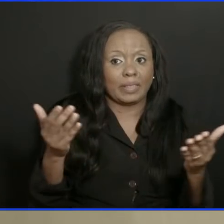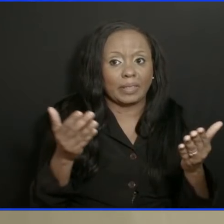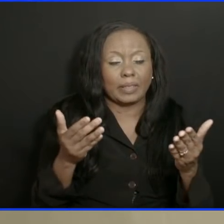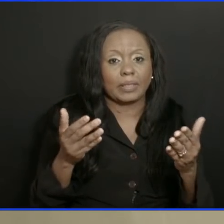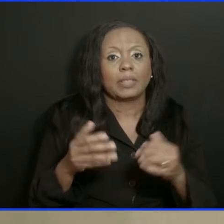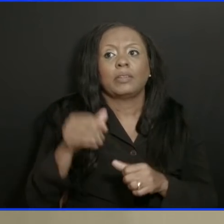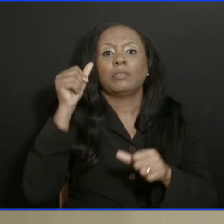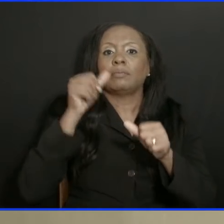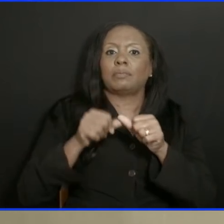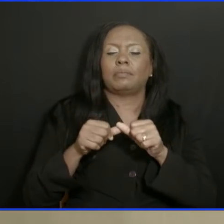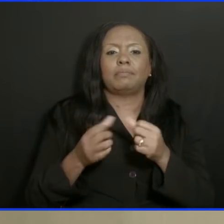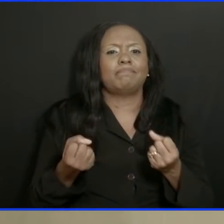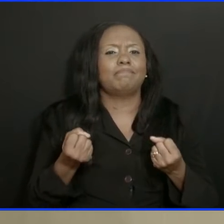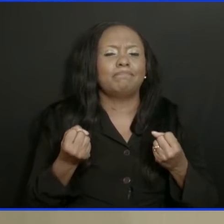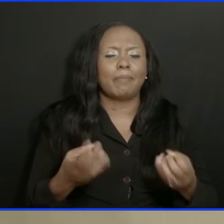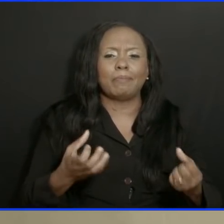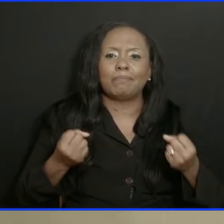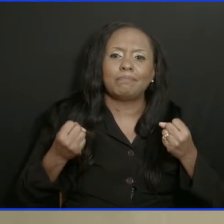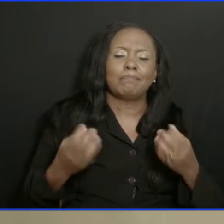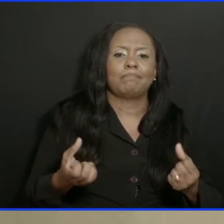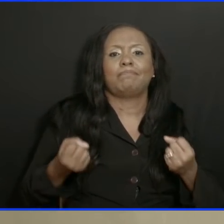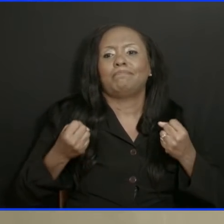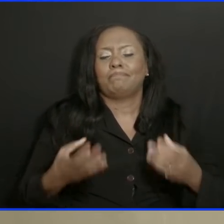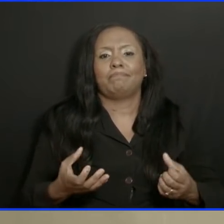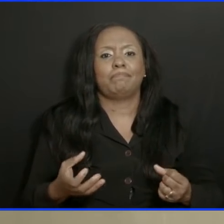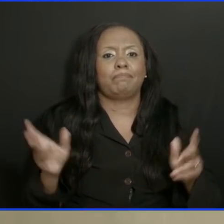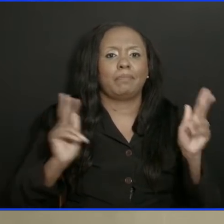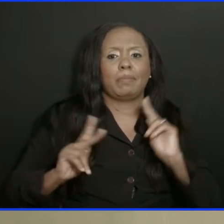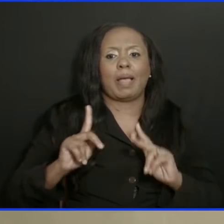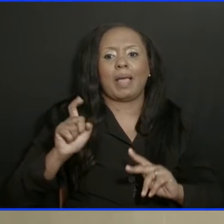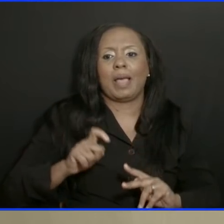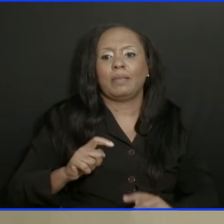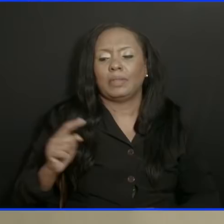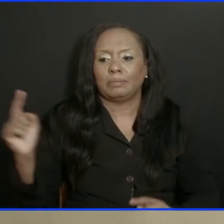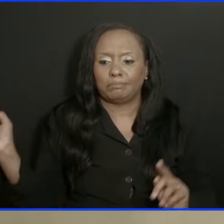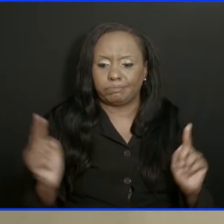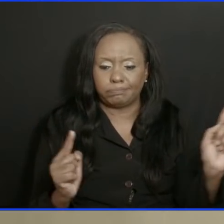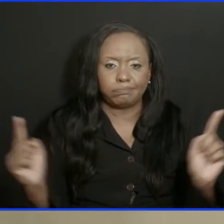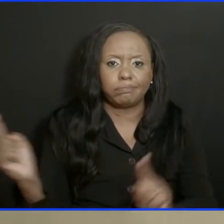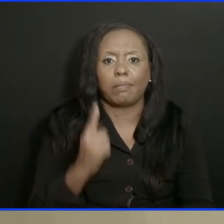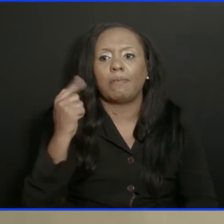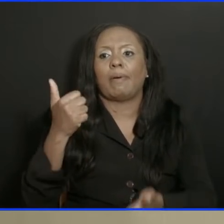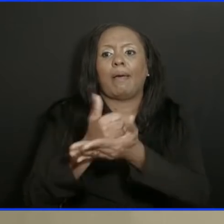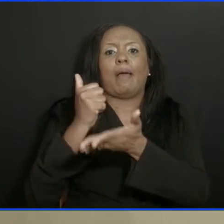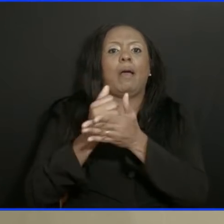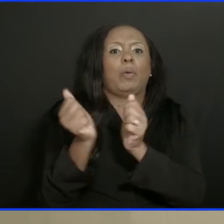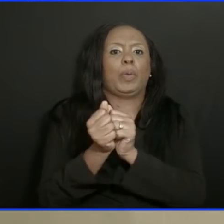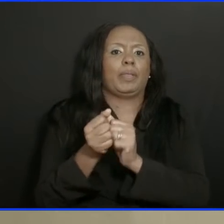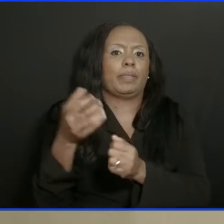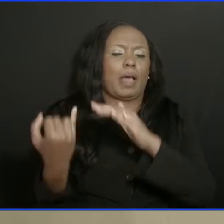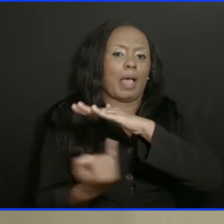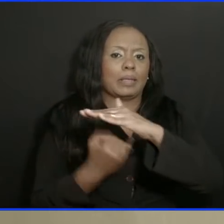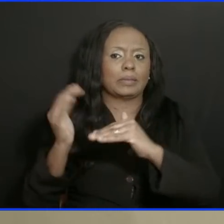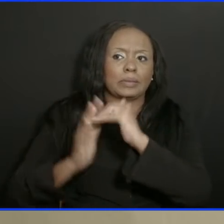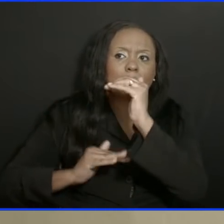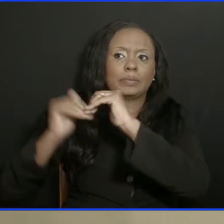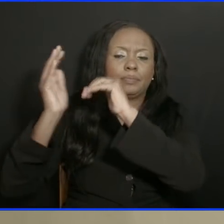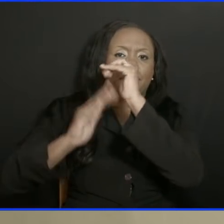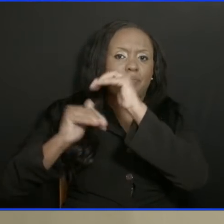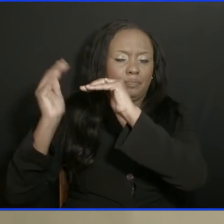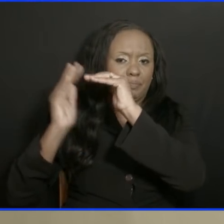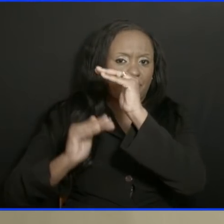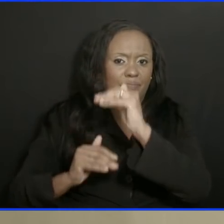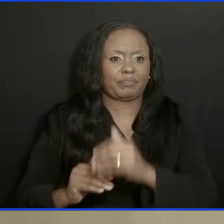times draws on the resources from the wider health sector. So in the best case scenario, we're looking at